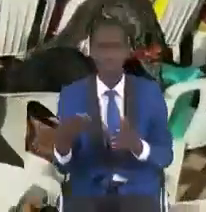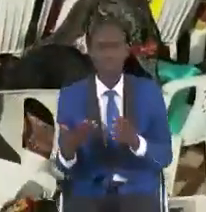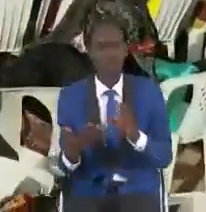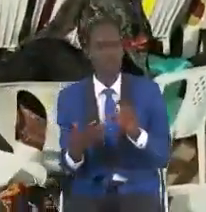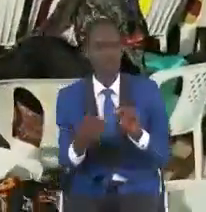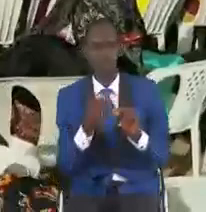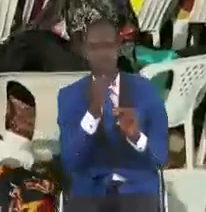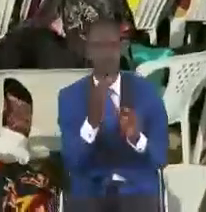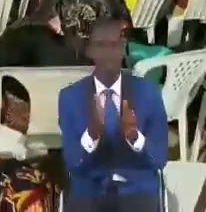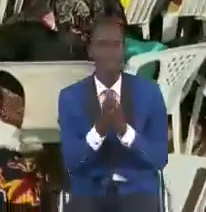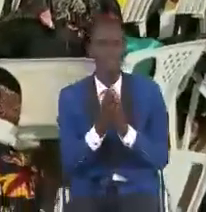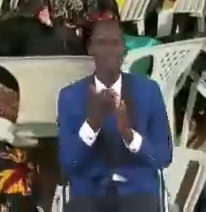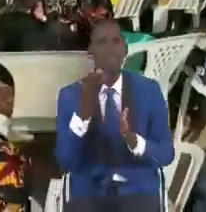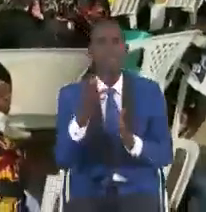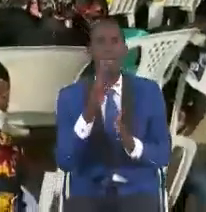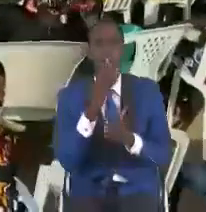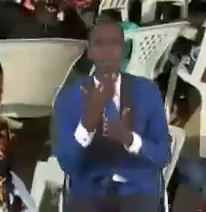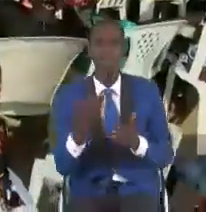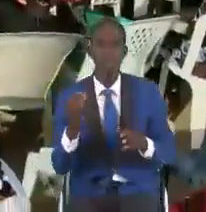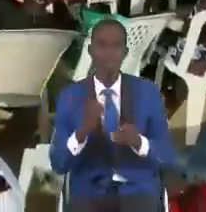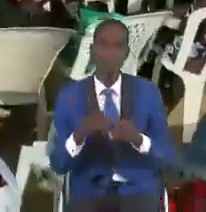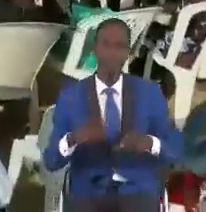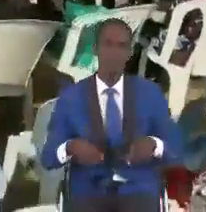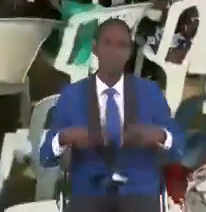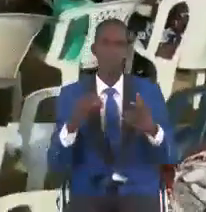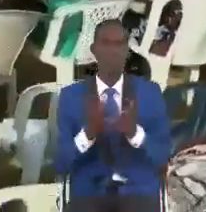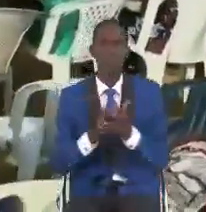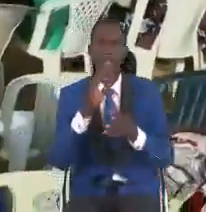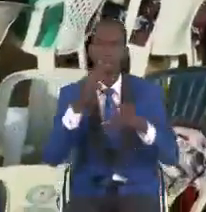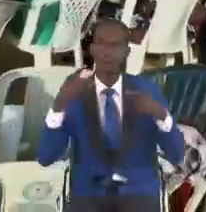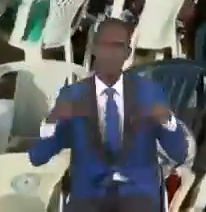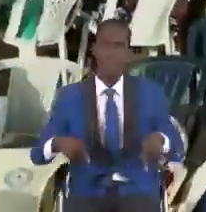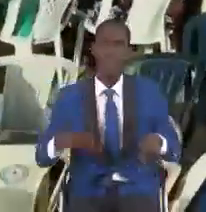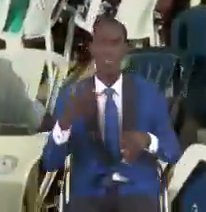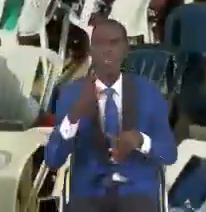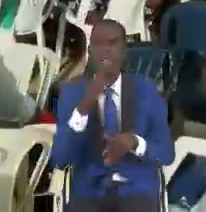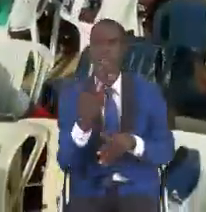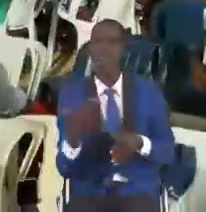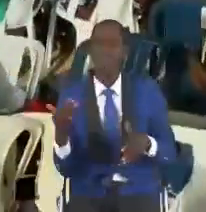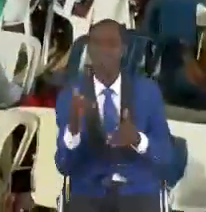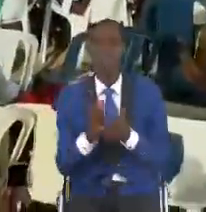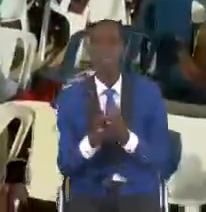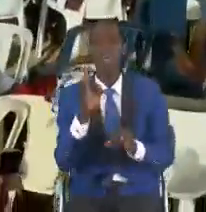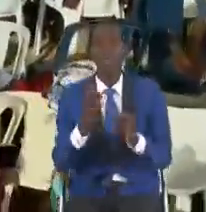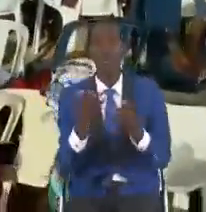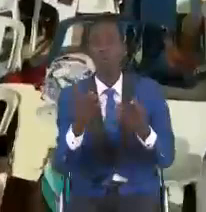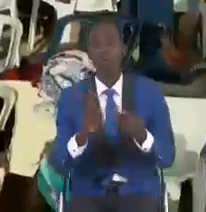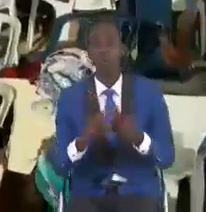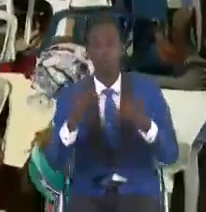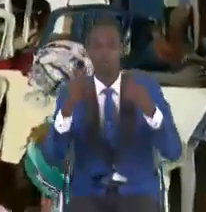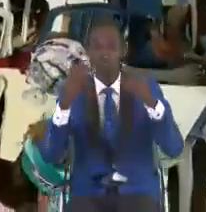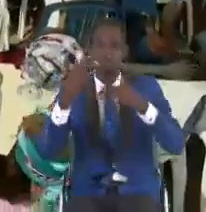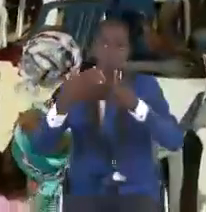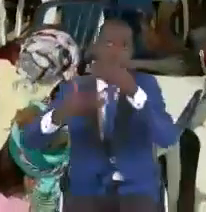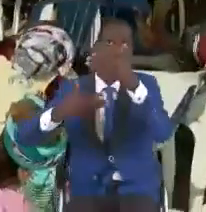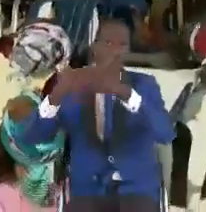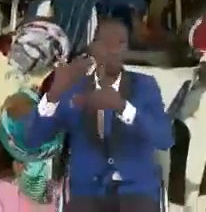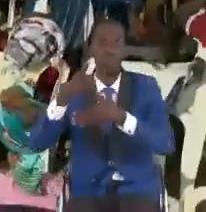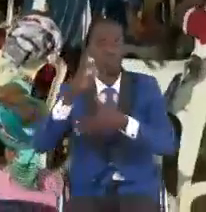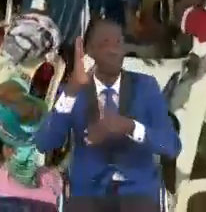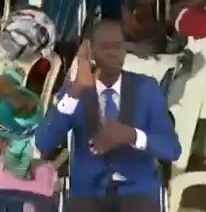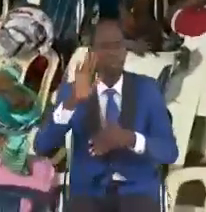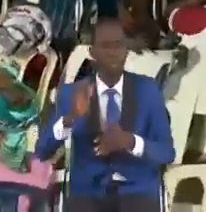that are personal. There are things, if you're going to make progress, that personally you know